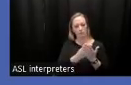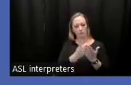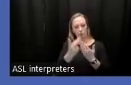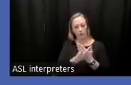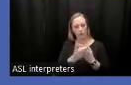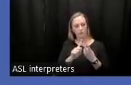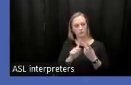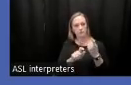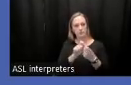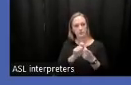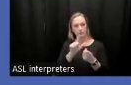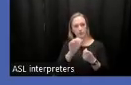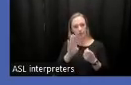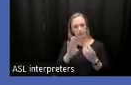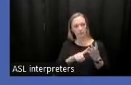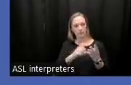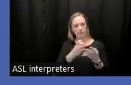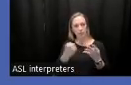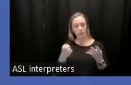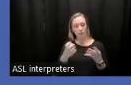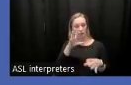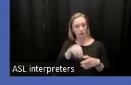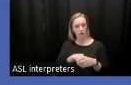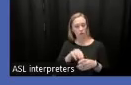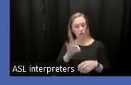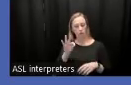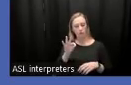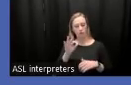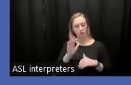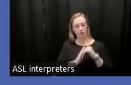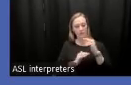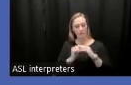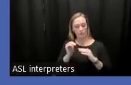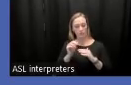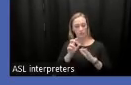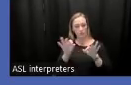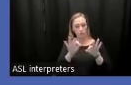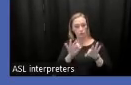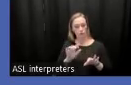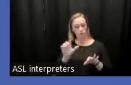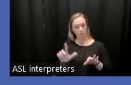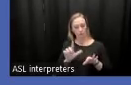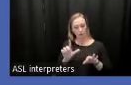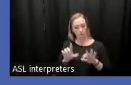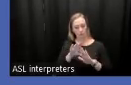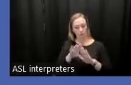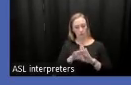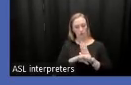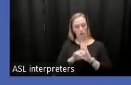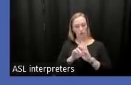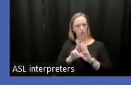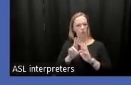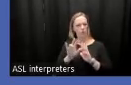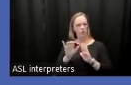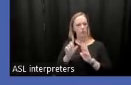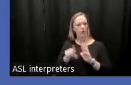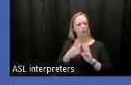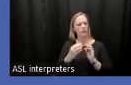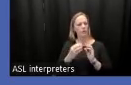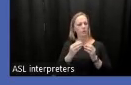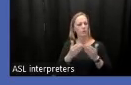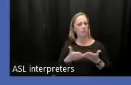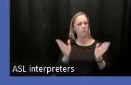and equipment. Do you include that in your facilities description library, or is it only broader information about the